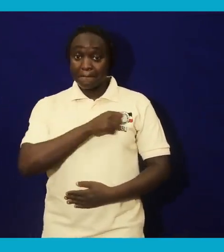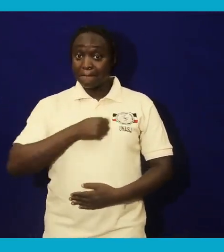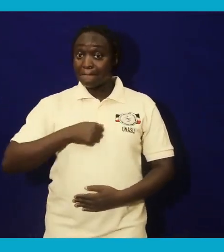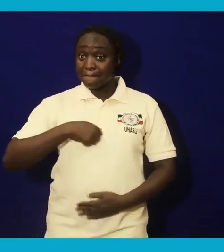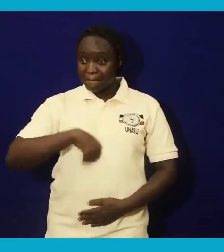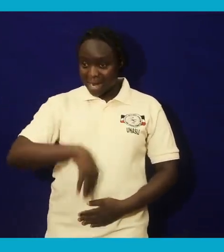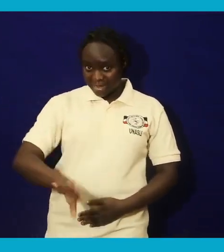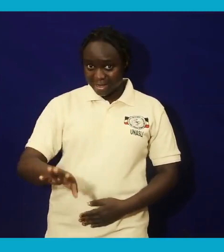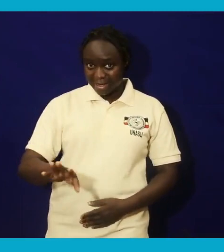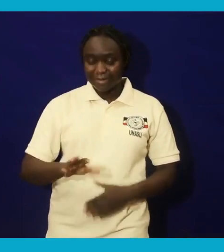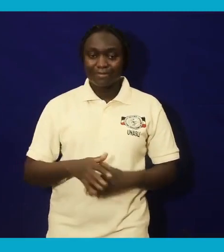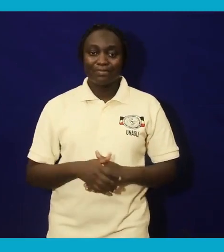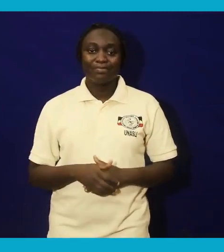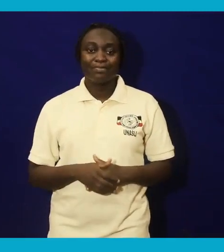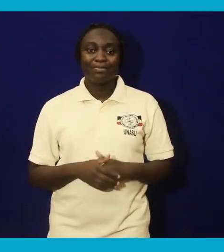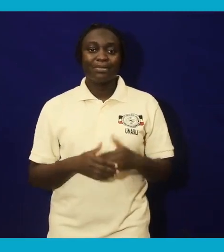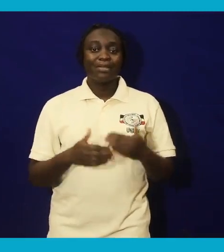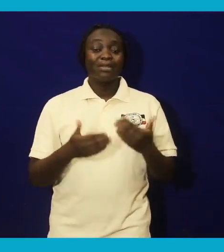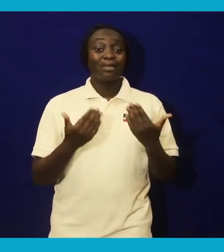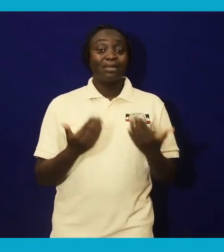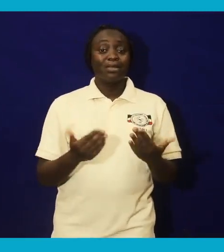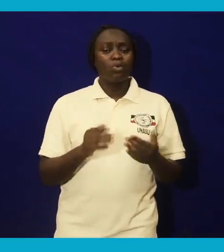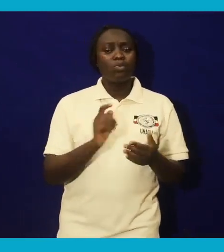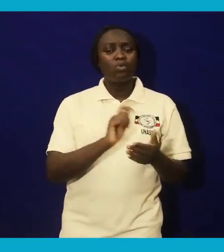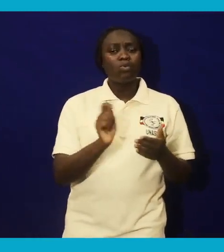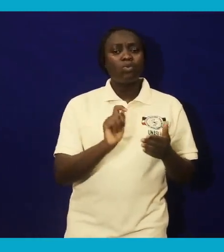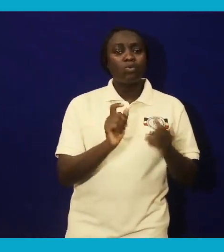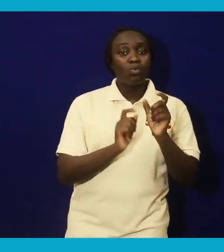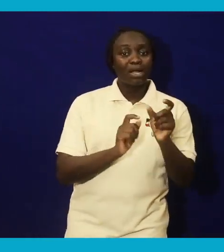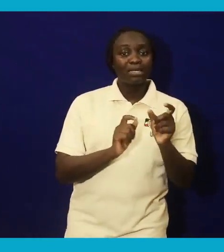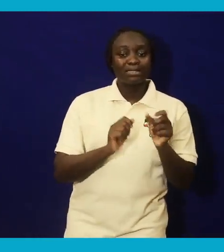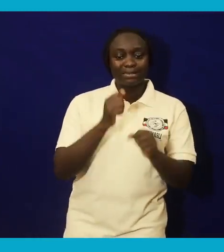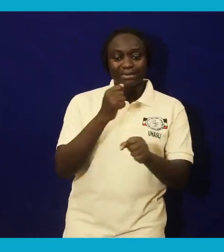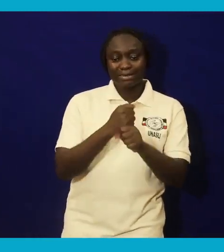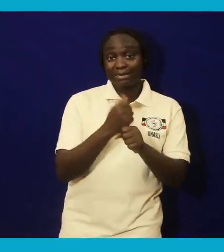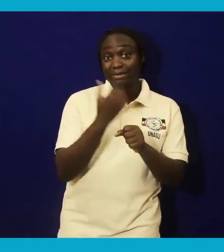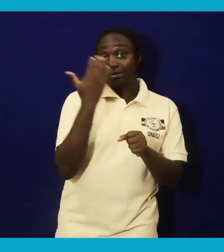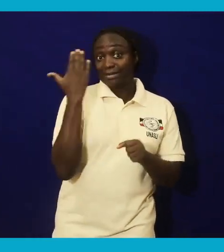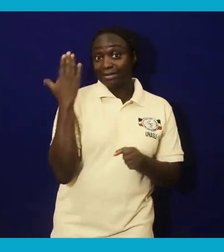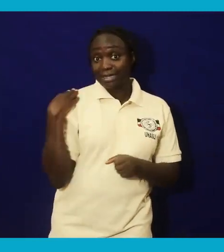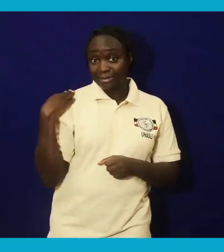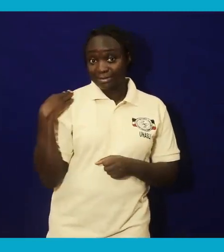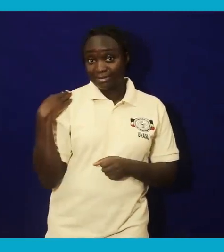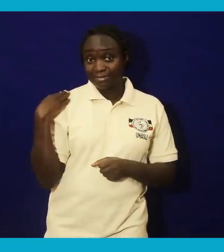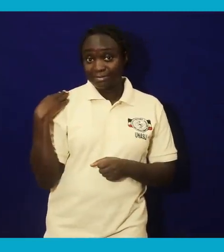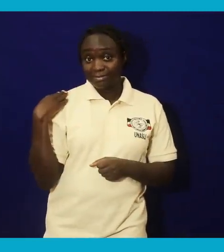Good. Write the word sister.